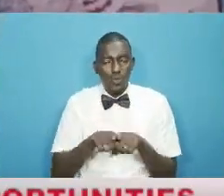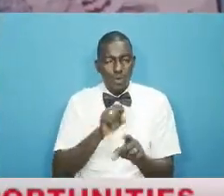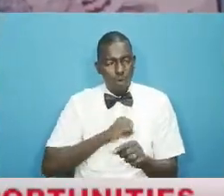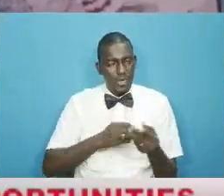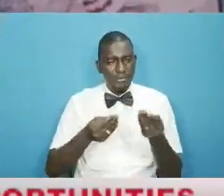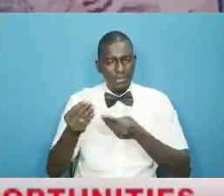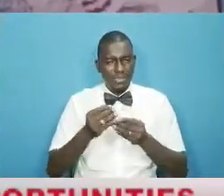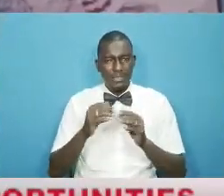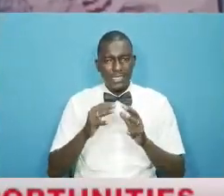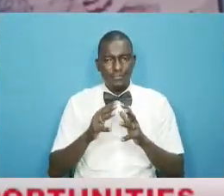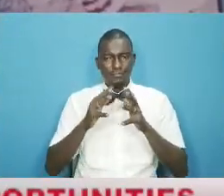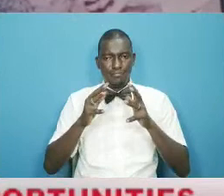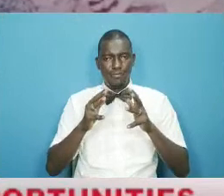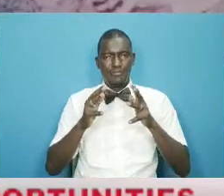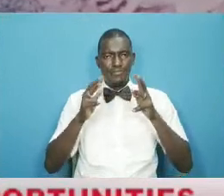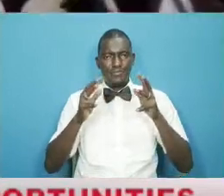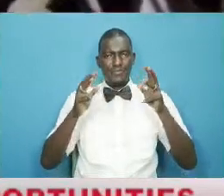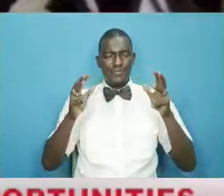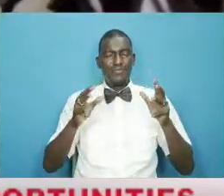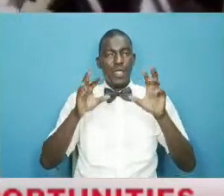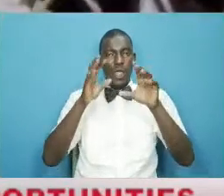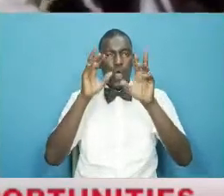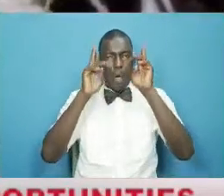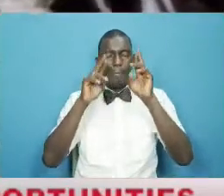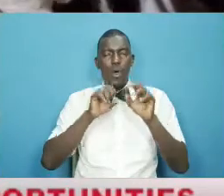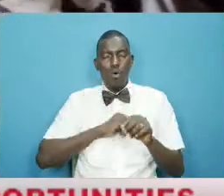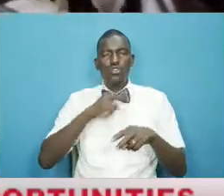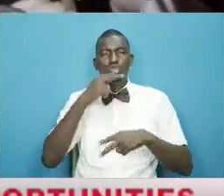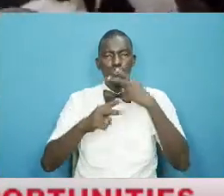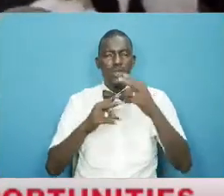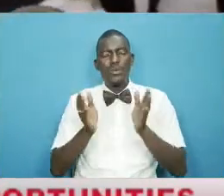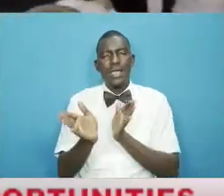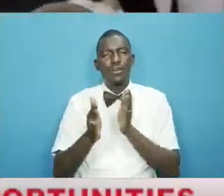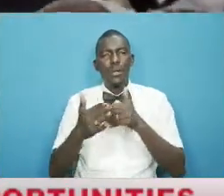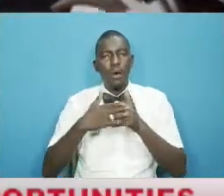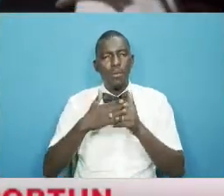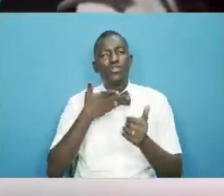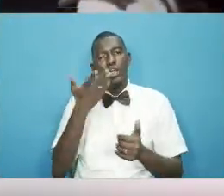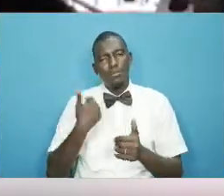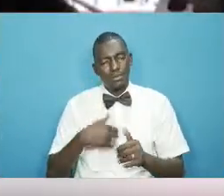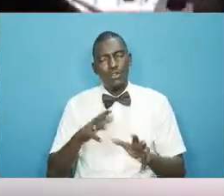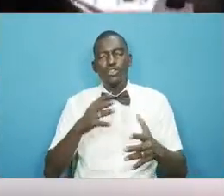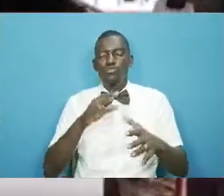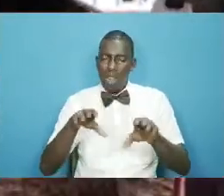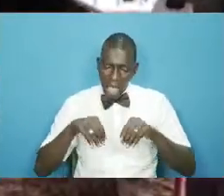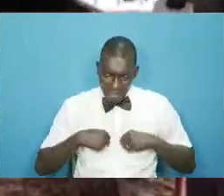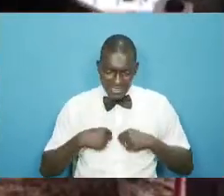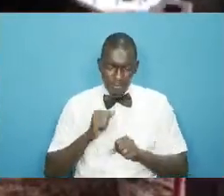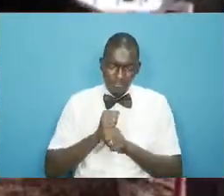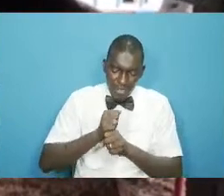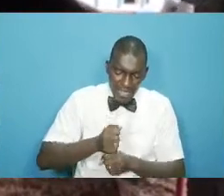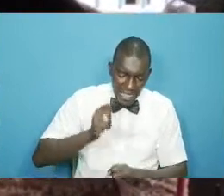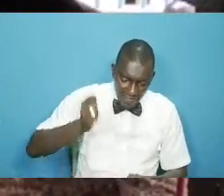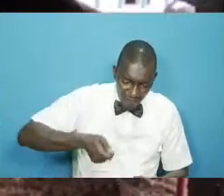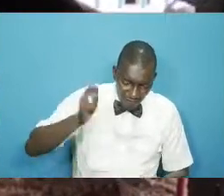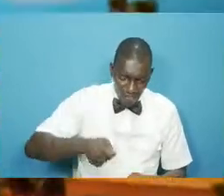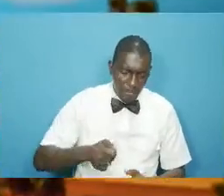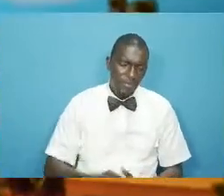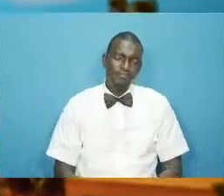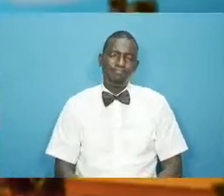business gaining prominence, he hopes his story will help encourage more young people to embrace farming. Answane Sonyasi for QTV